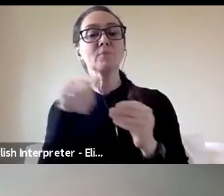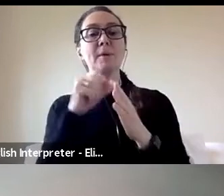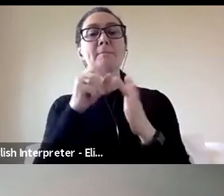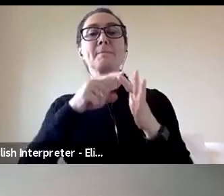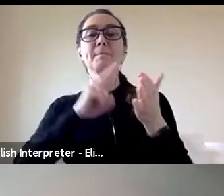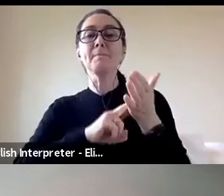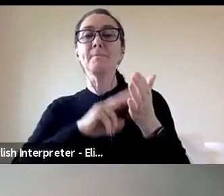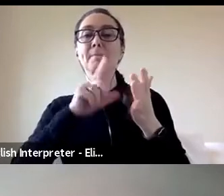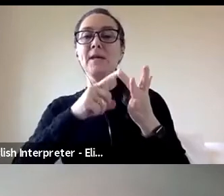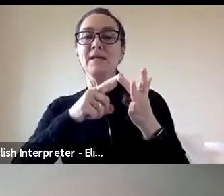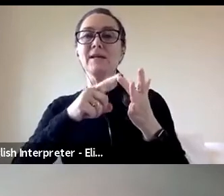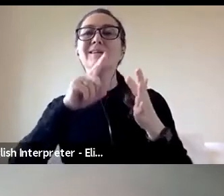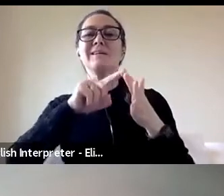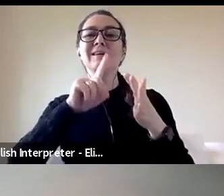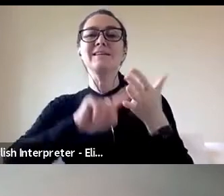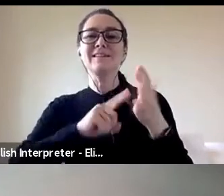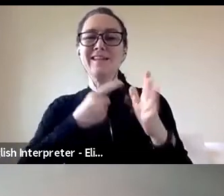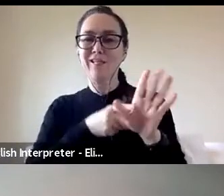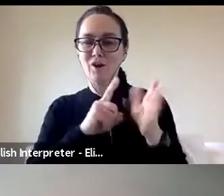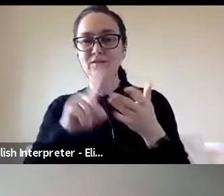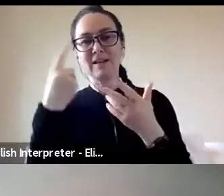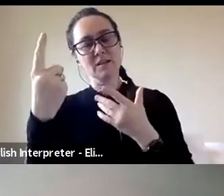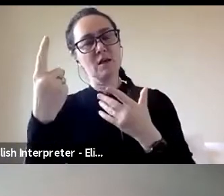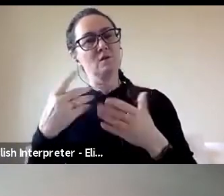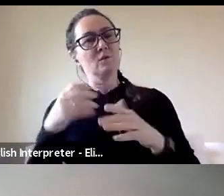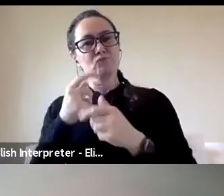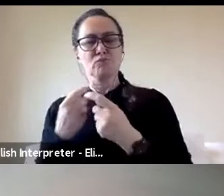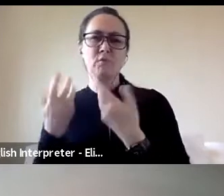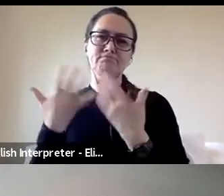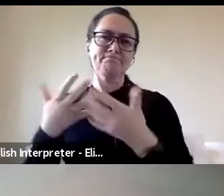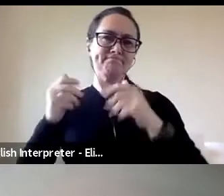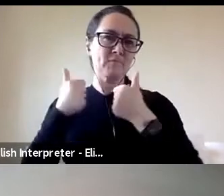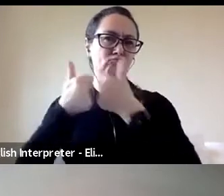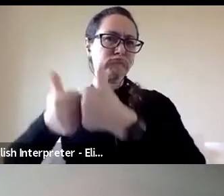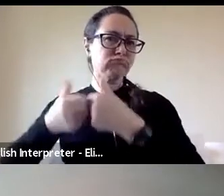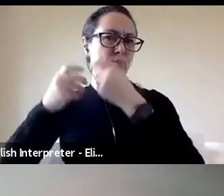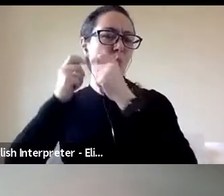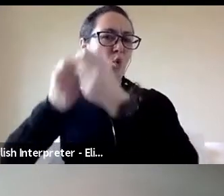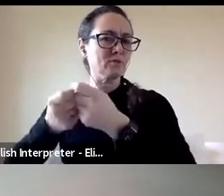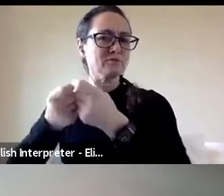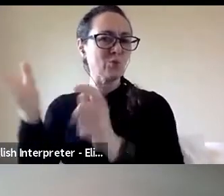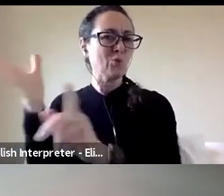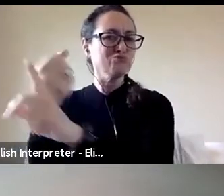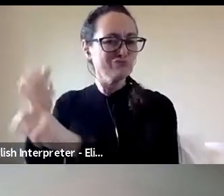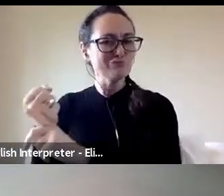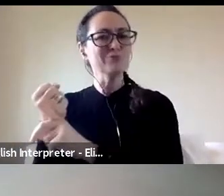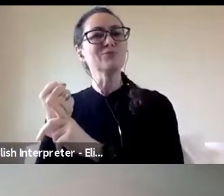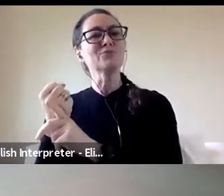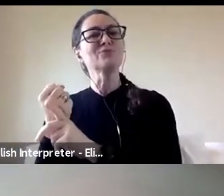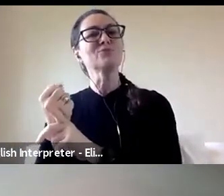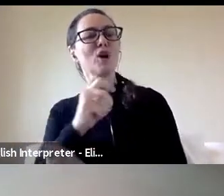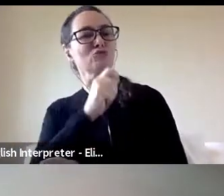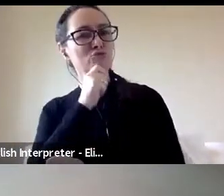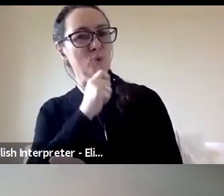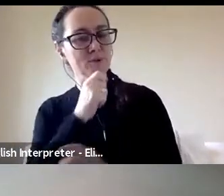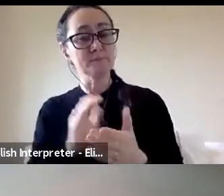and broadcaster. Thank you for joining us today, Pennie. Pennie will be chairing today's hustings. First of all, let me explain